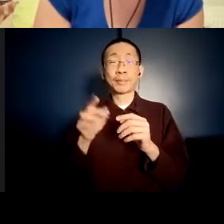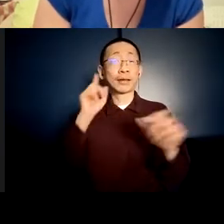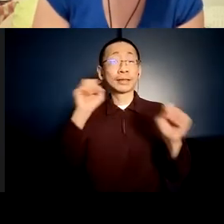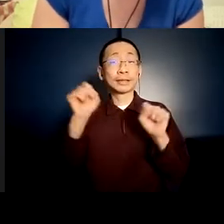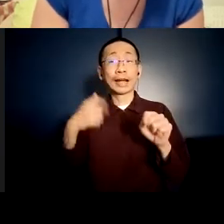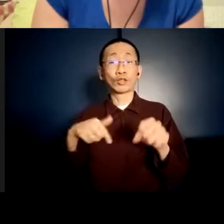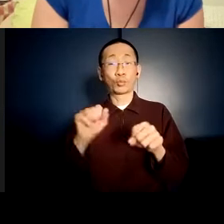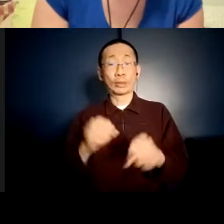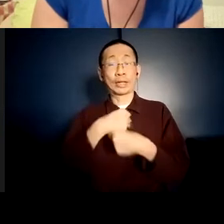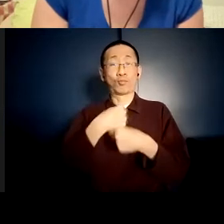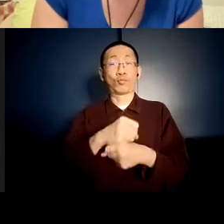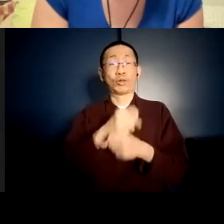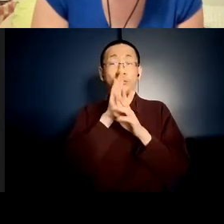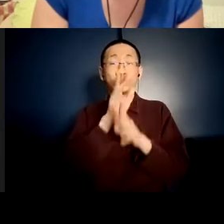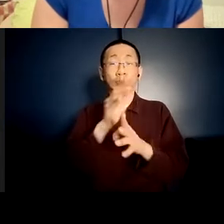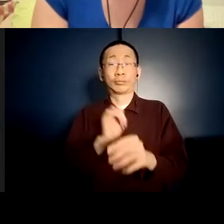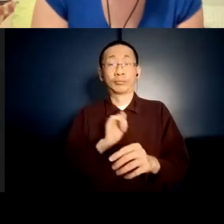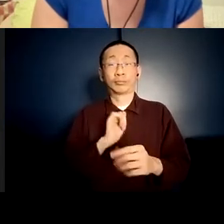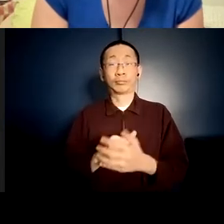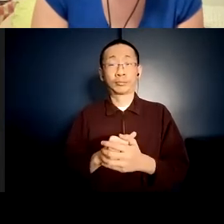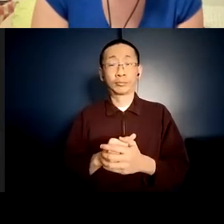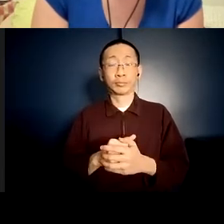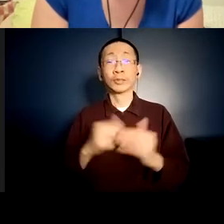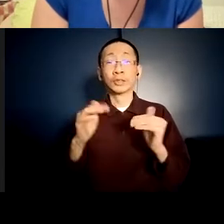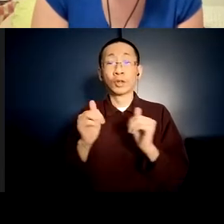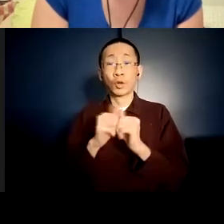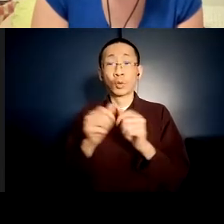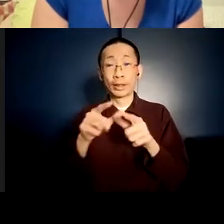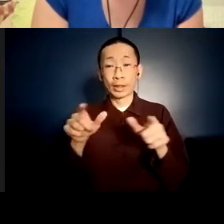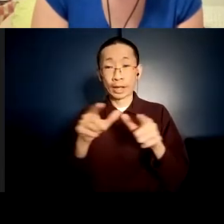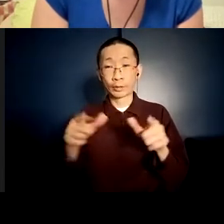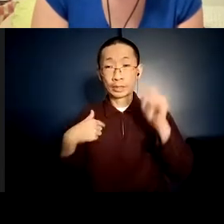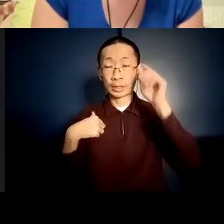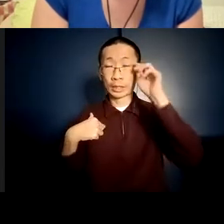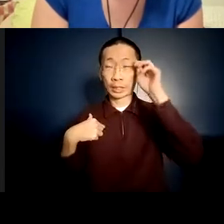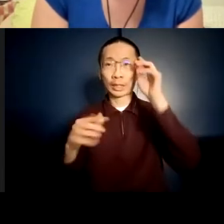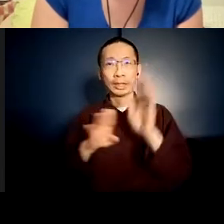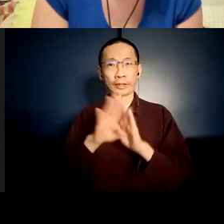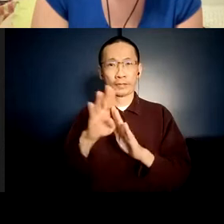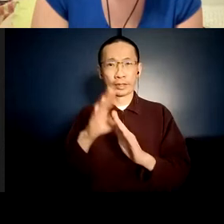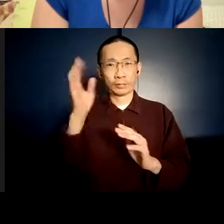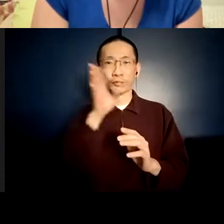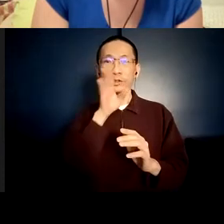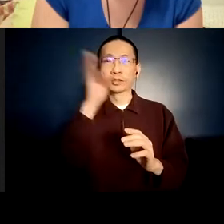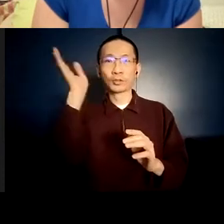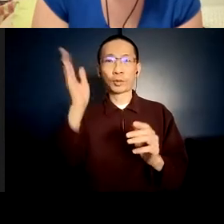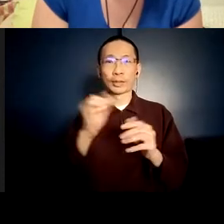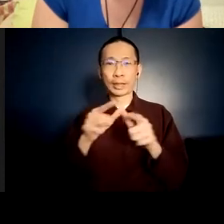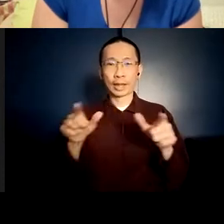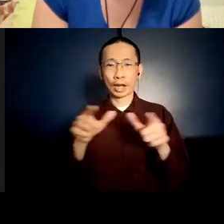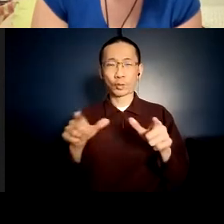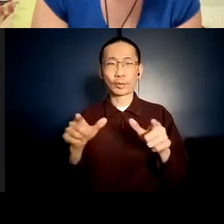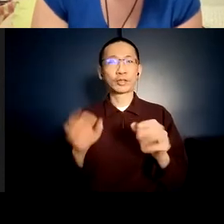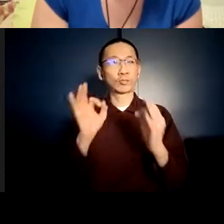produce. So as far as language goes, I developed spoken language right